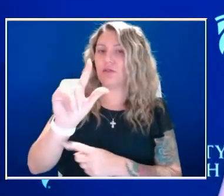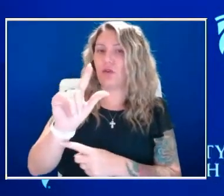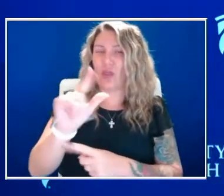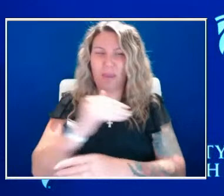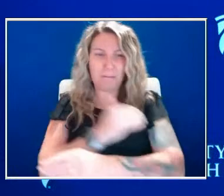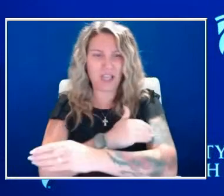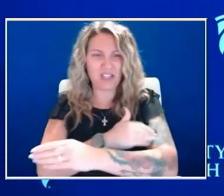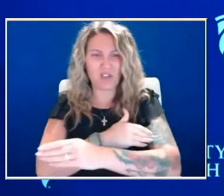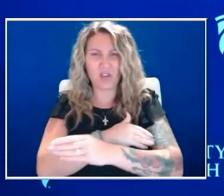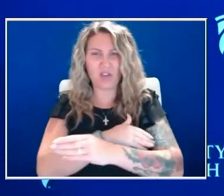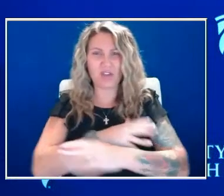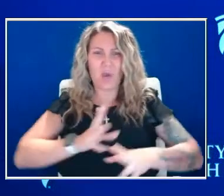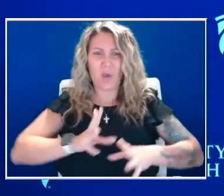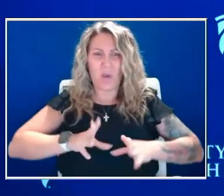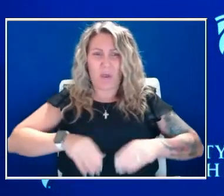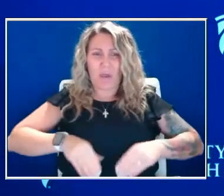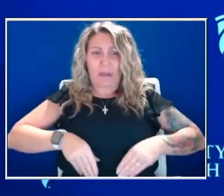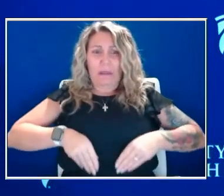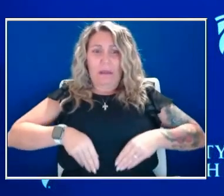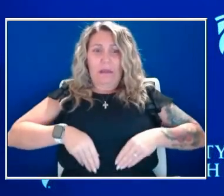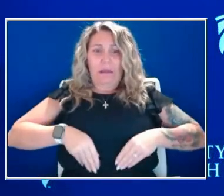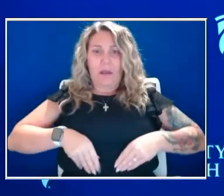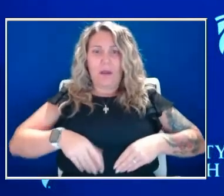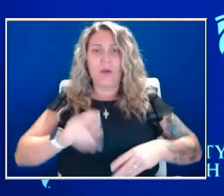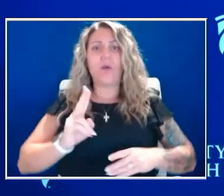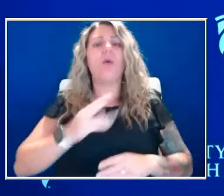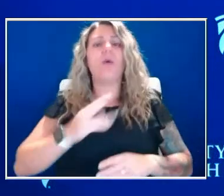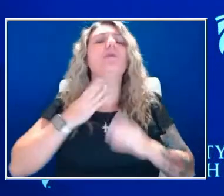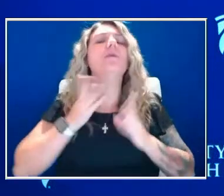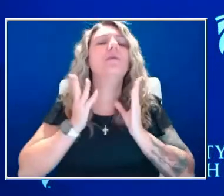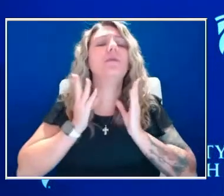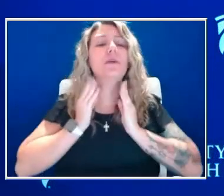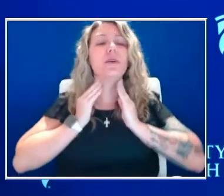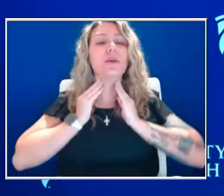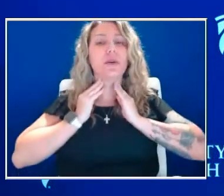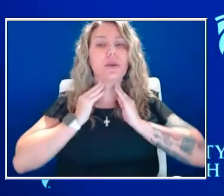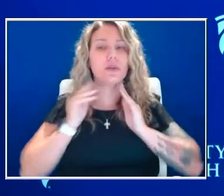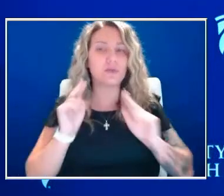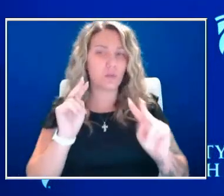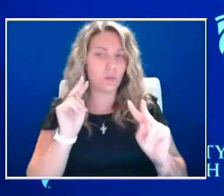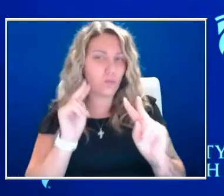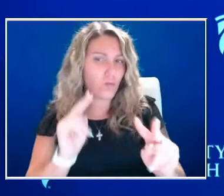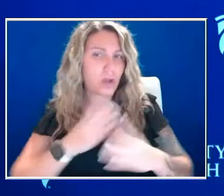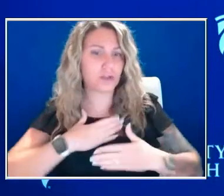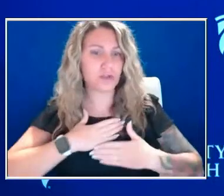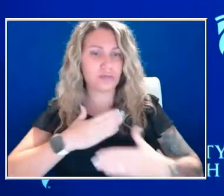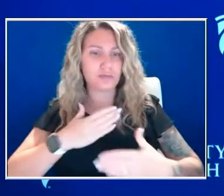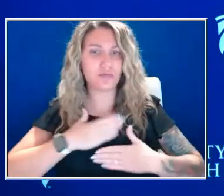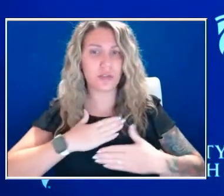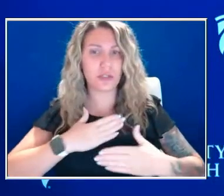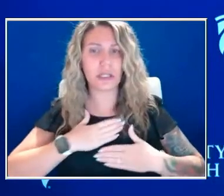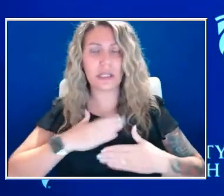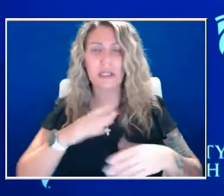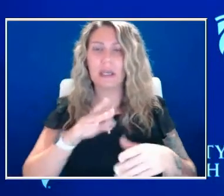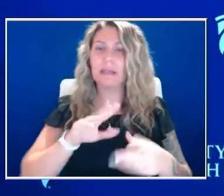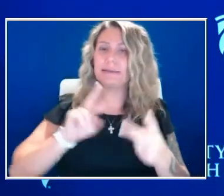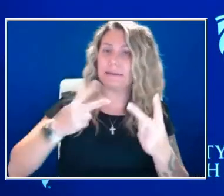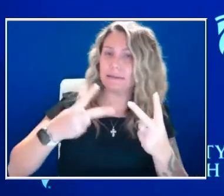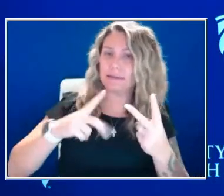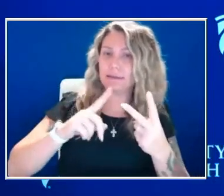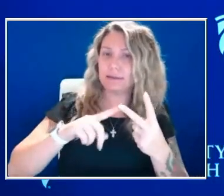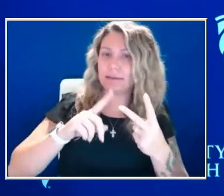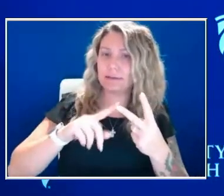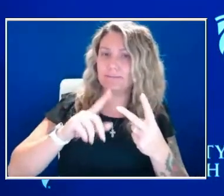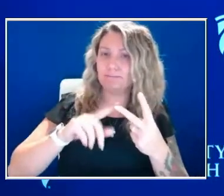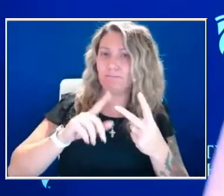their chest or even up by their neck as well? So look at work of breathing. And the number two thing would be the number of wet diapers. If